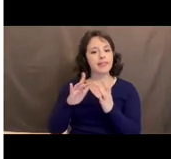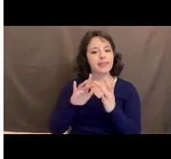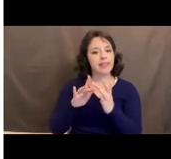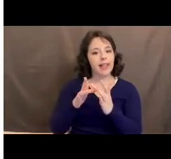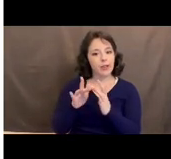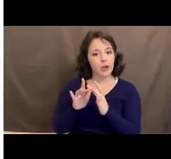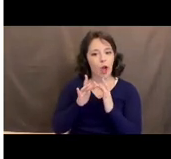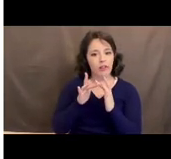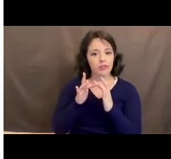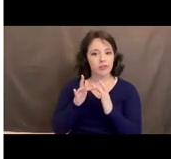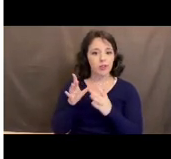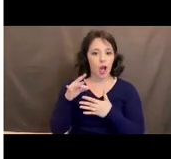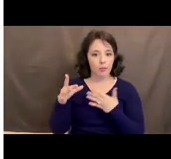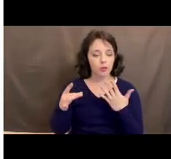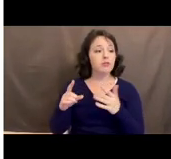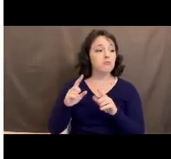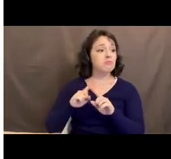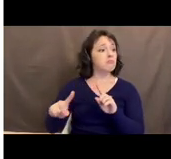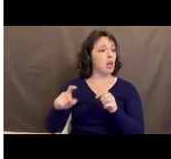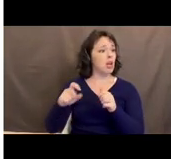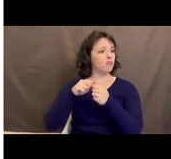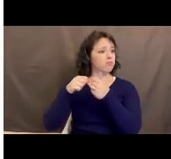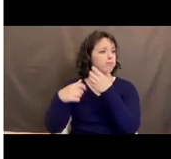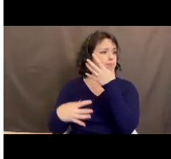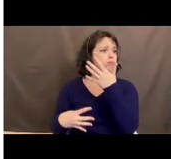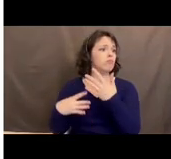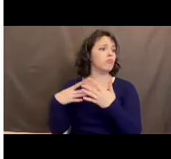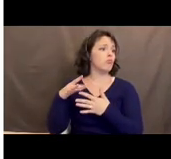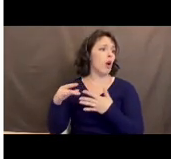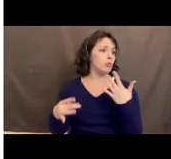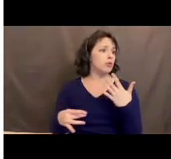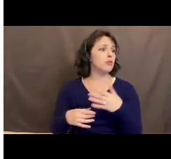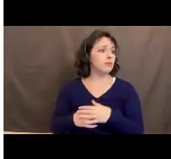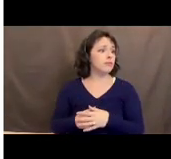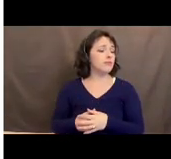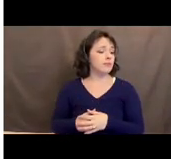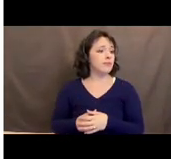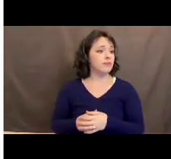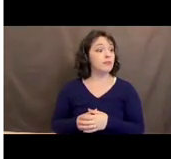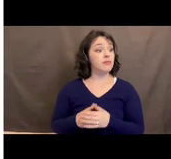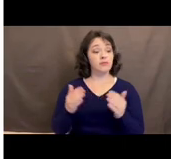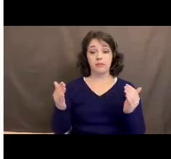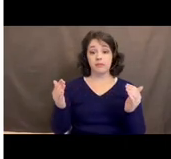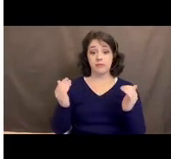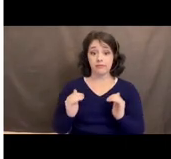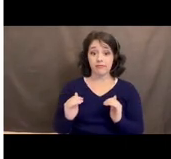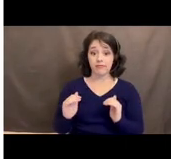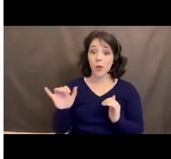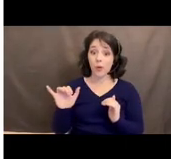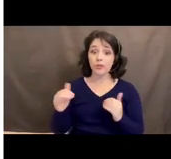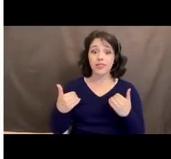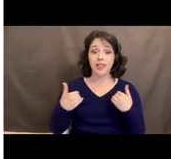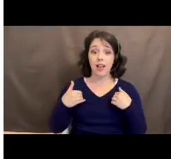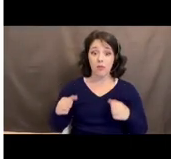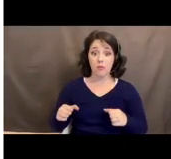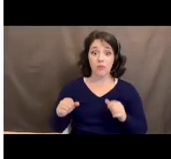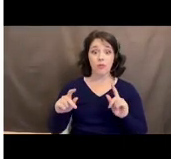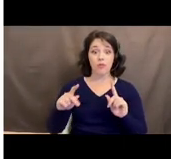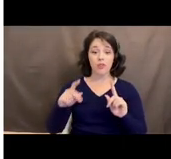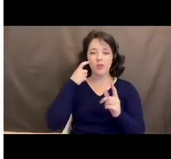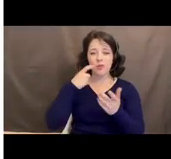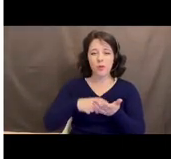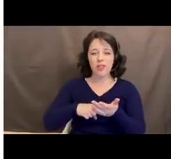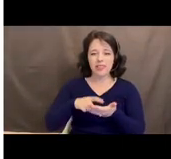have multiple opportunities there. They also have the opportunity, this is a newer enhancement to our systems. You see the last box